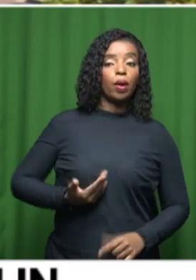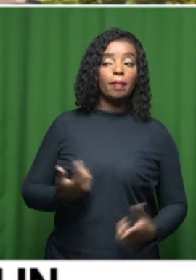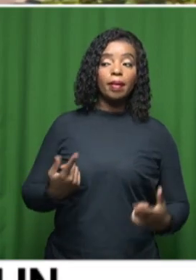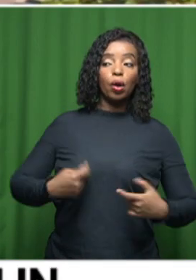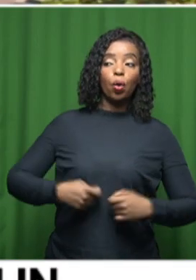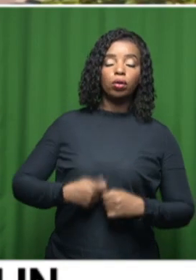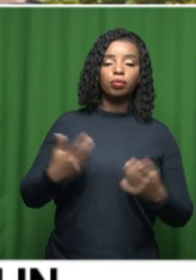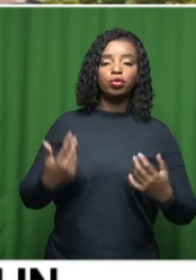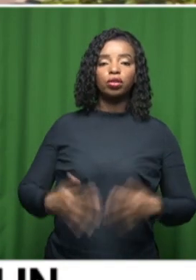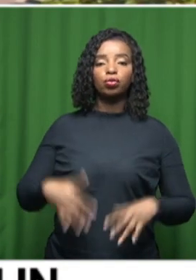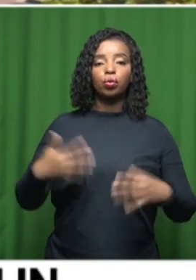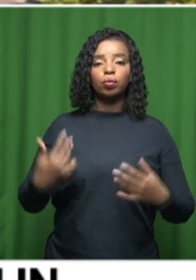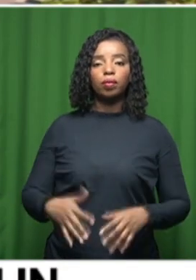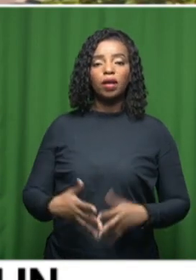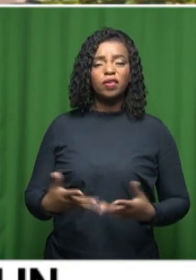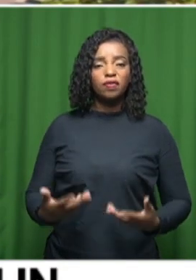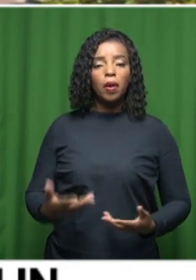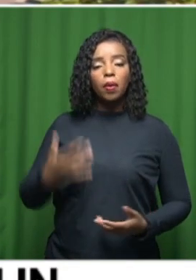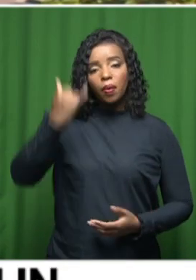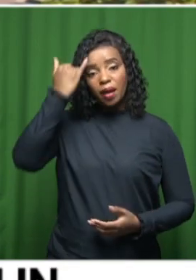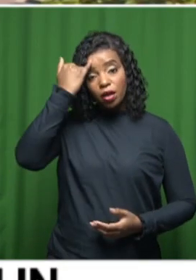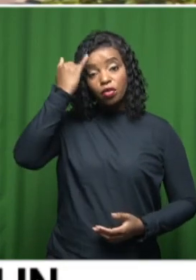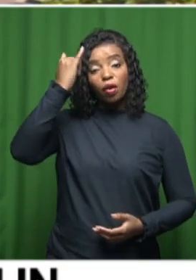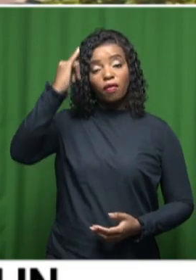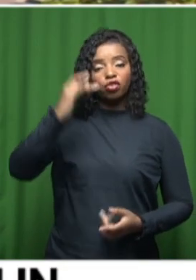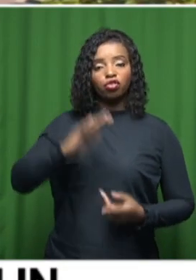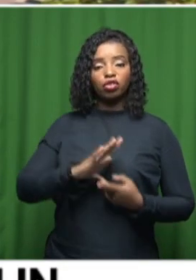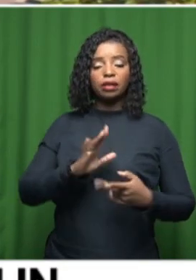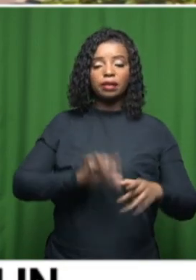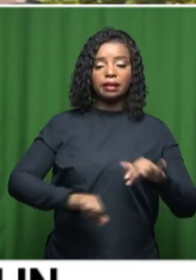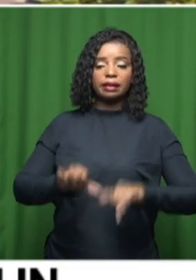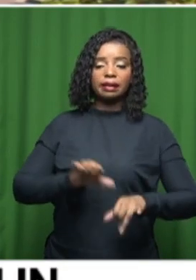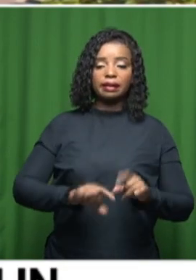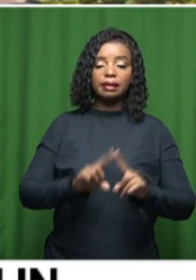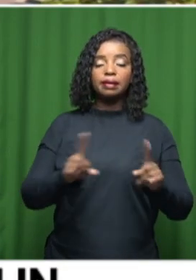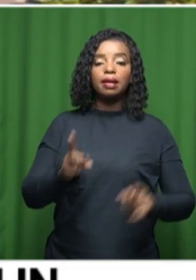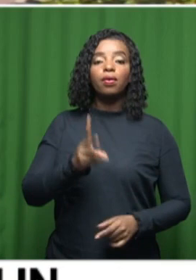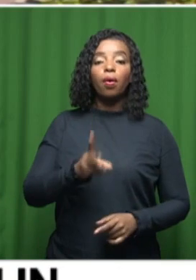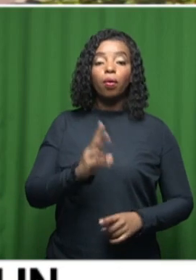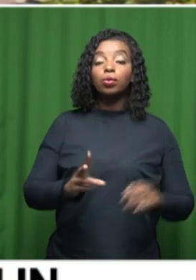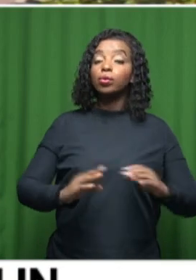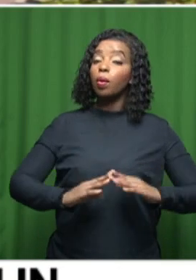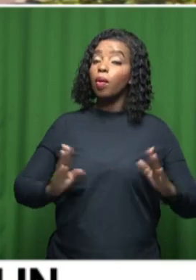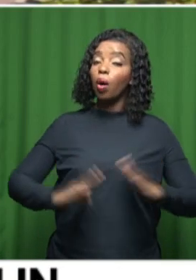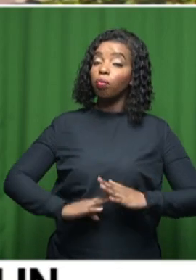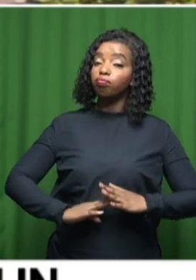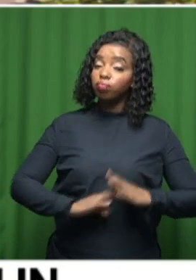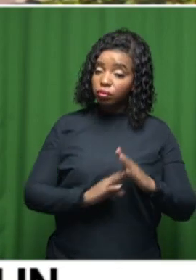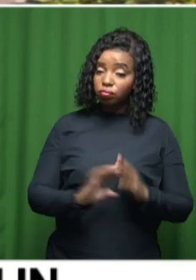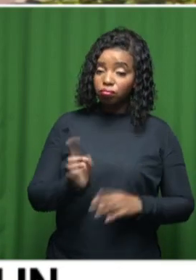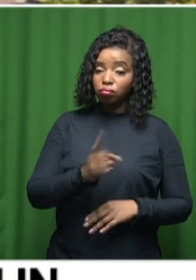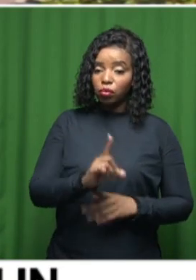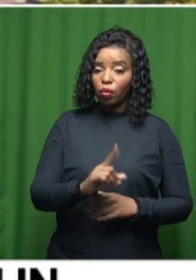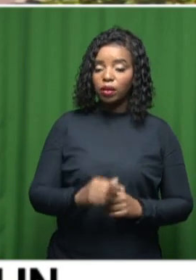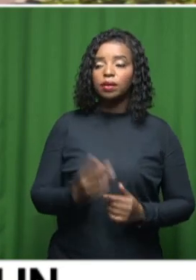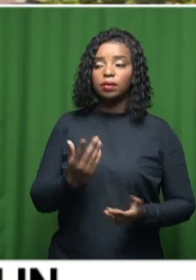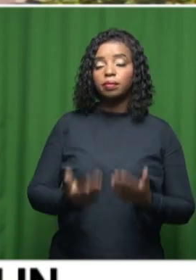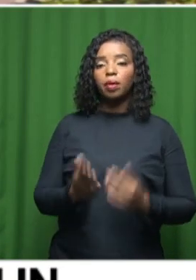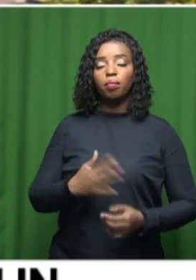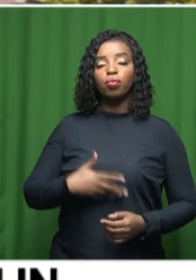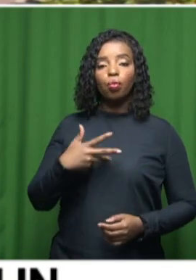much to innovation and science, but also just mostly just want to bring home, just